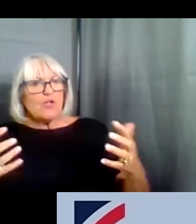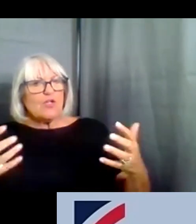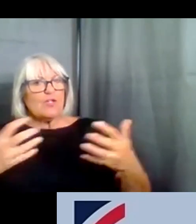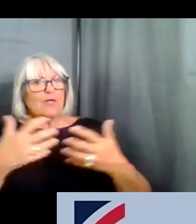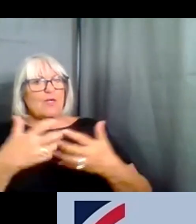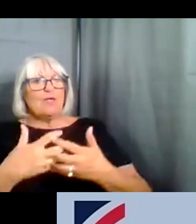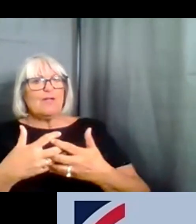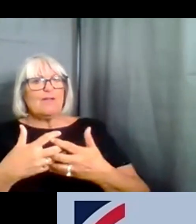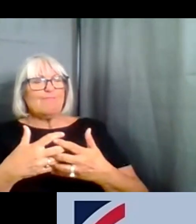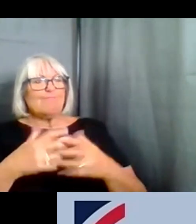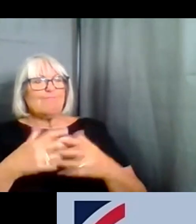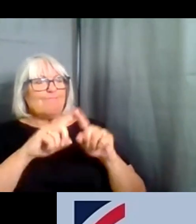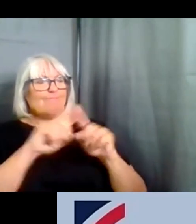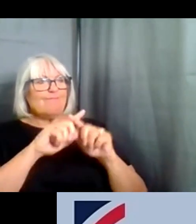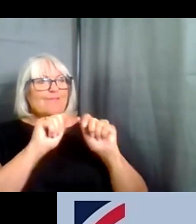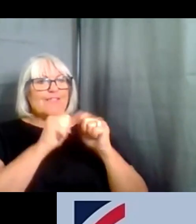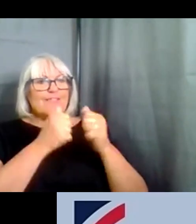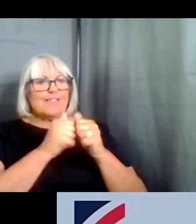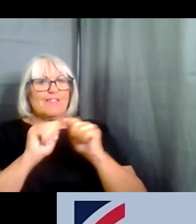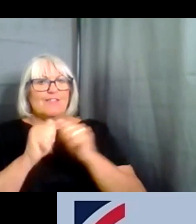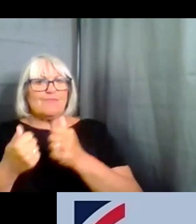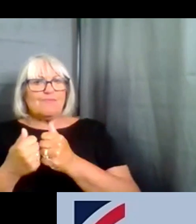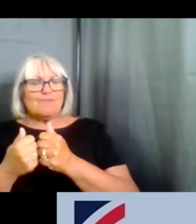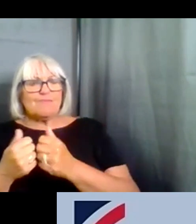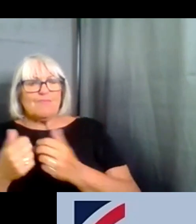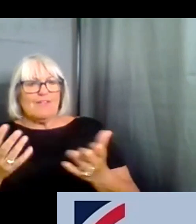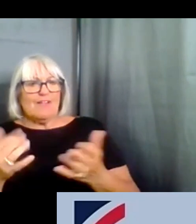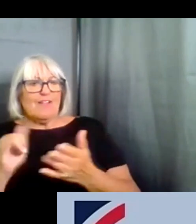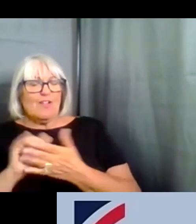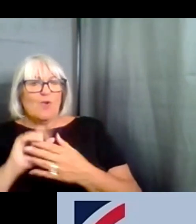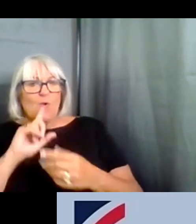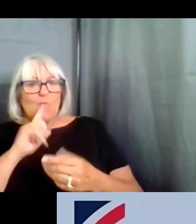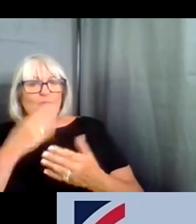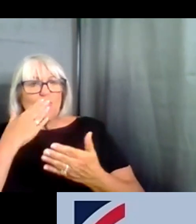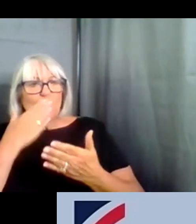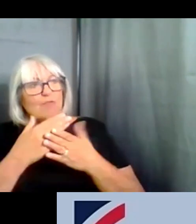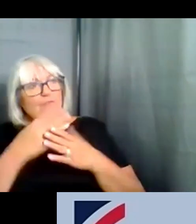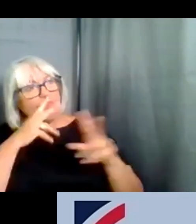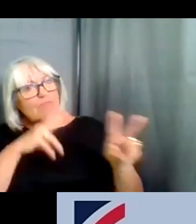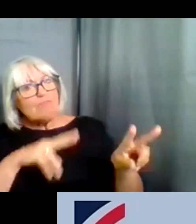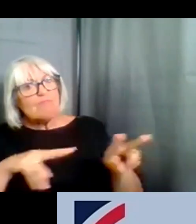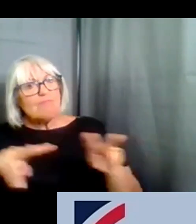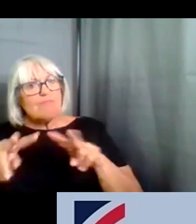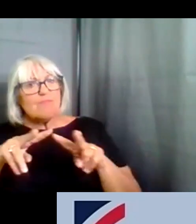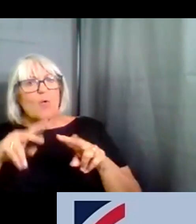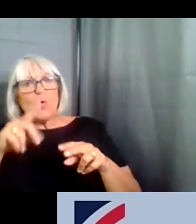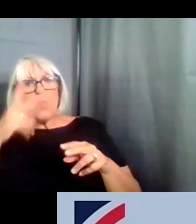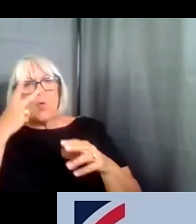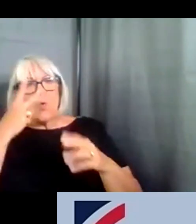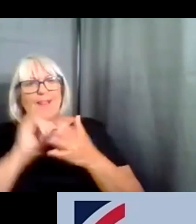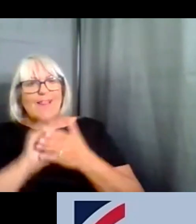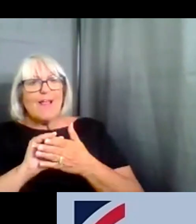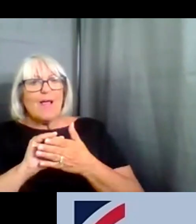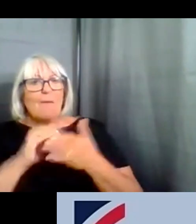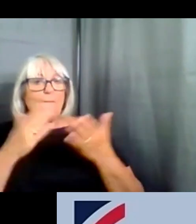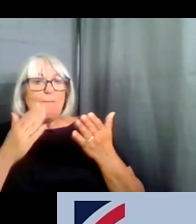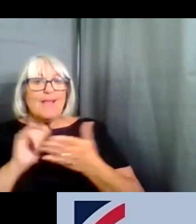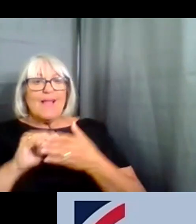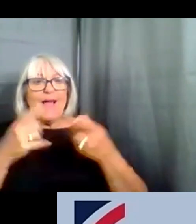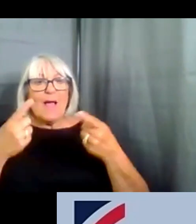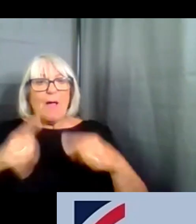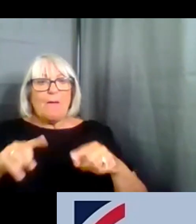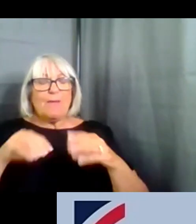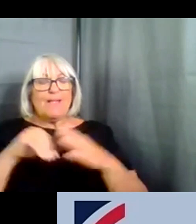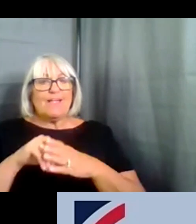case study that can inform all the great work that is going on in the care economy and will go on in the care